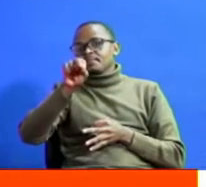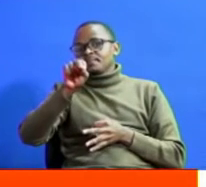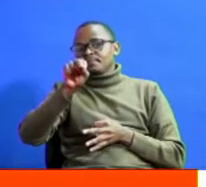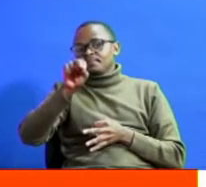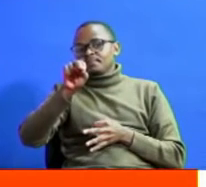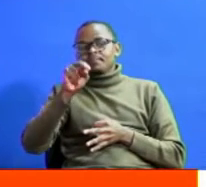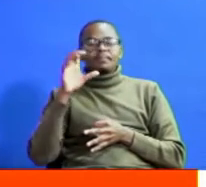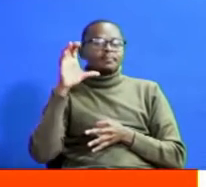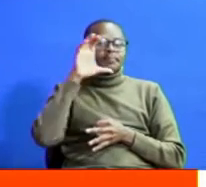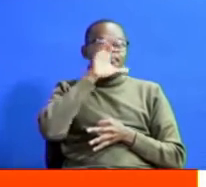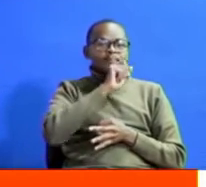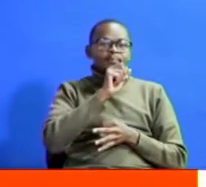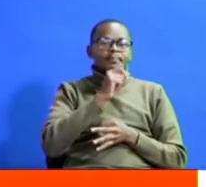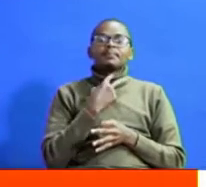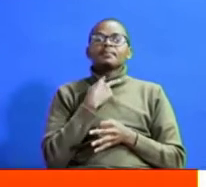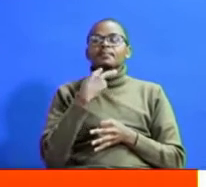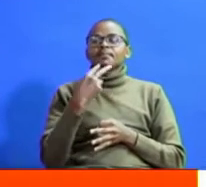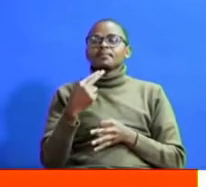Missing Voices,